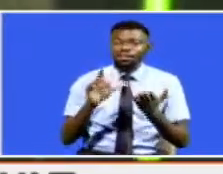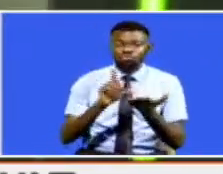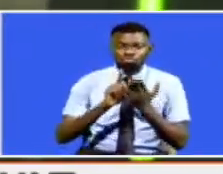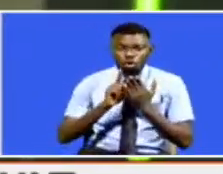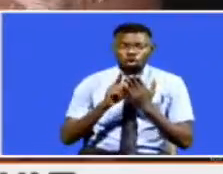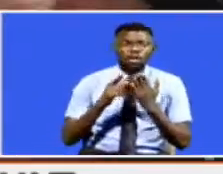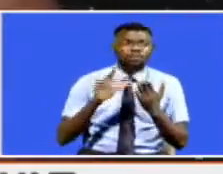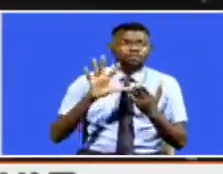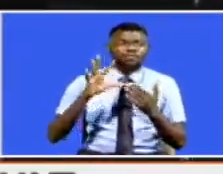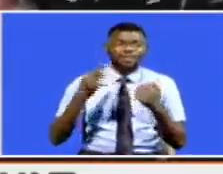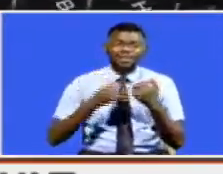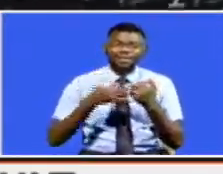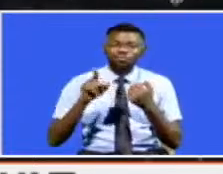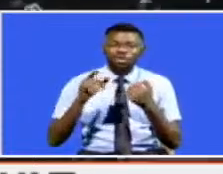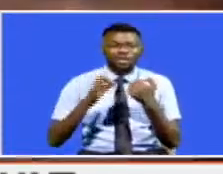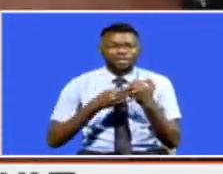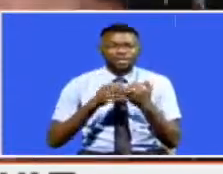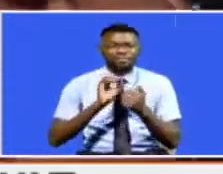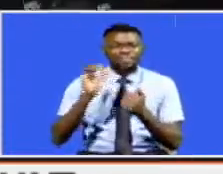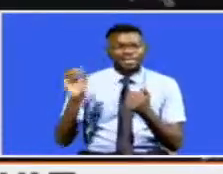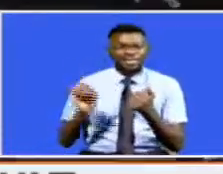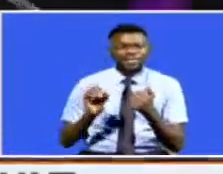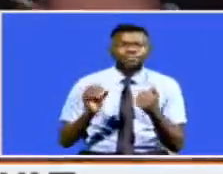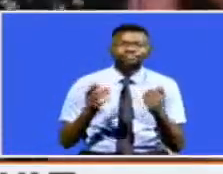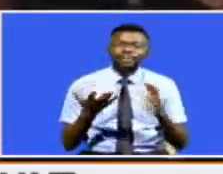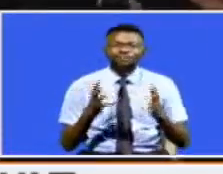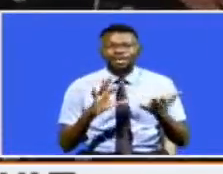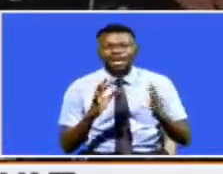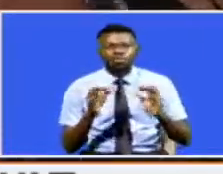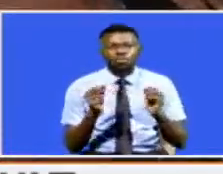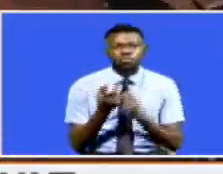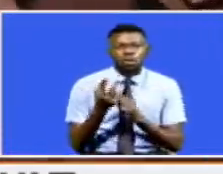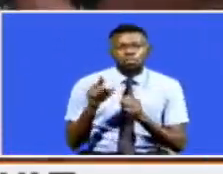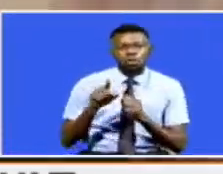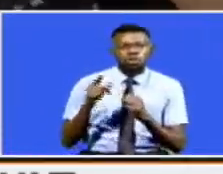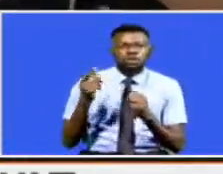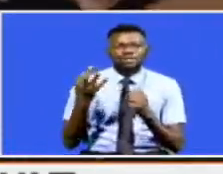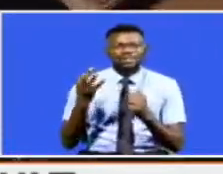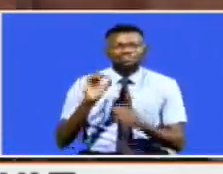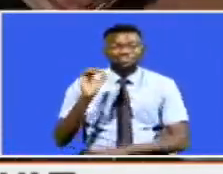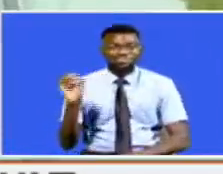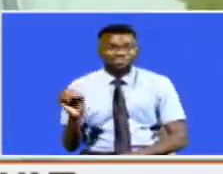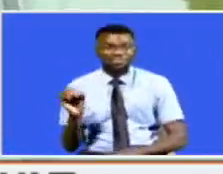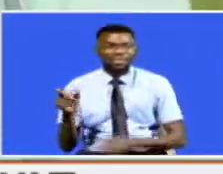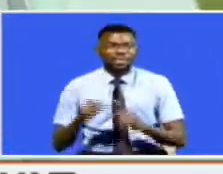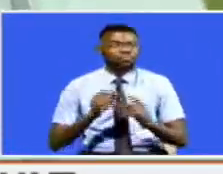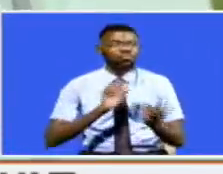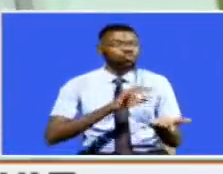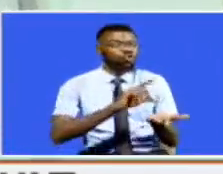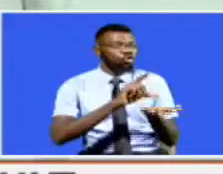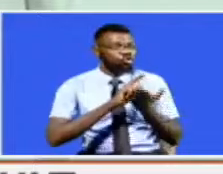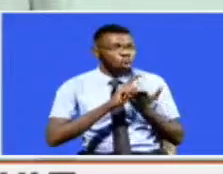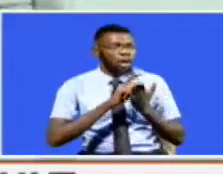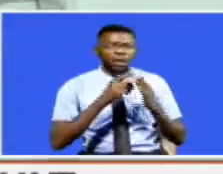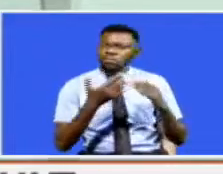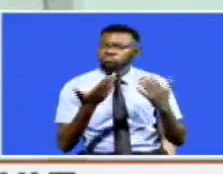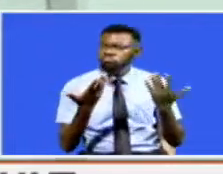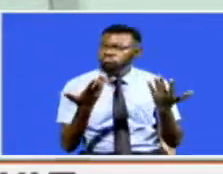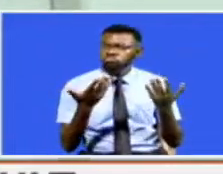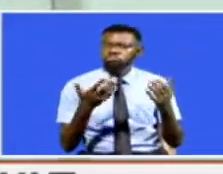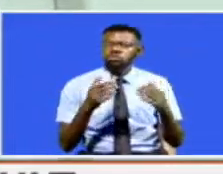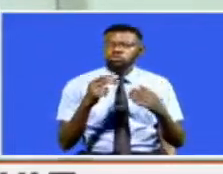at 15.8% compared to an average of 12.2% for the group, even as the lender's loan book notably grew